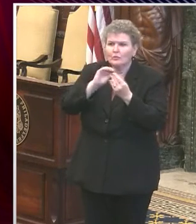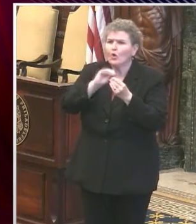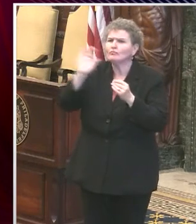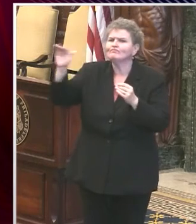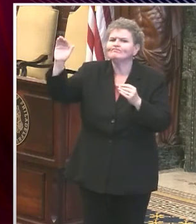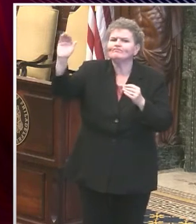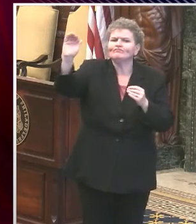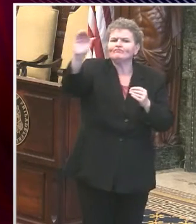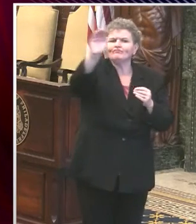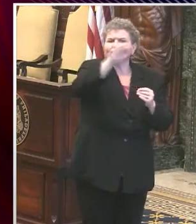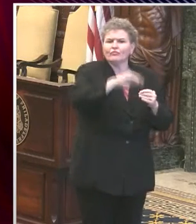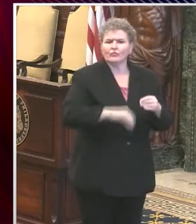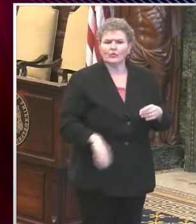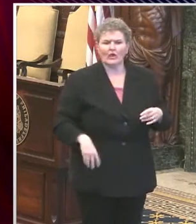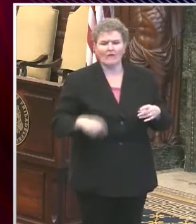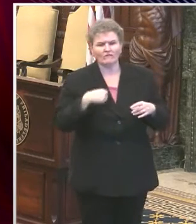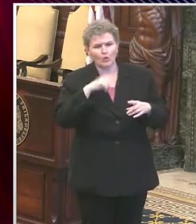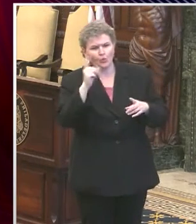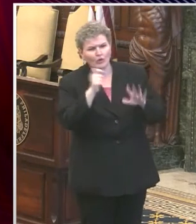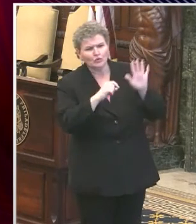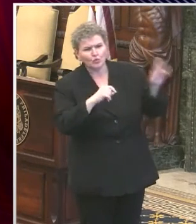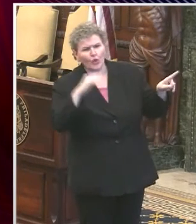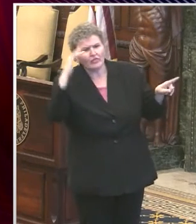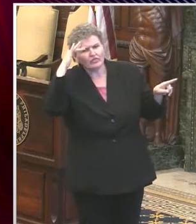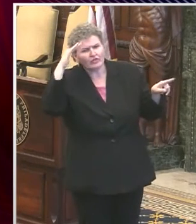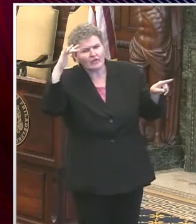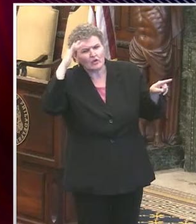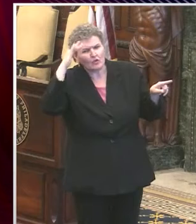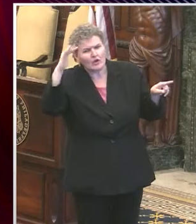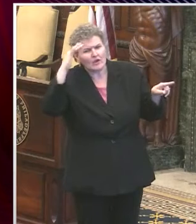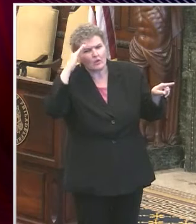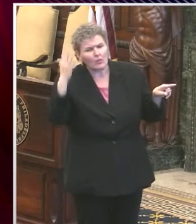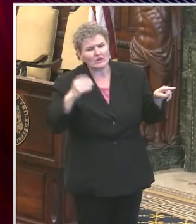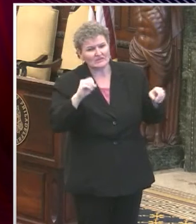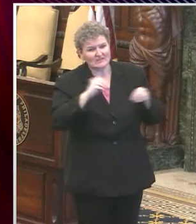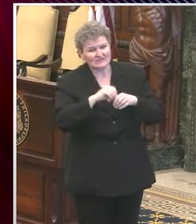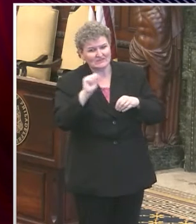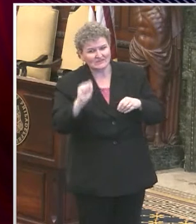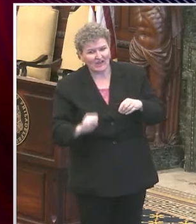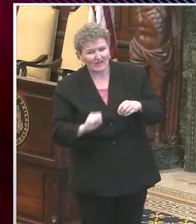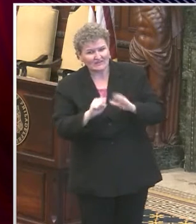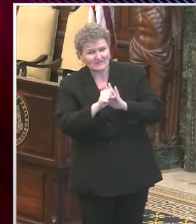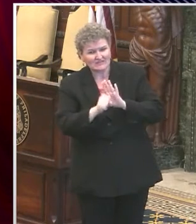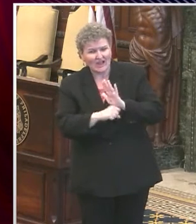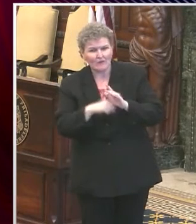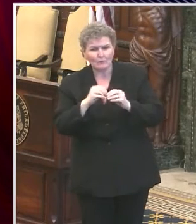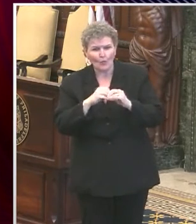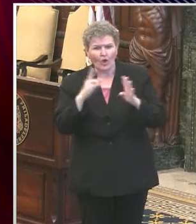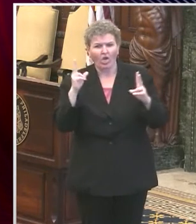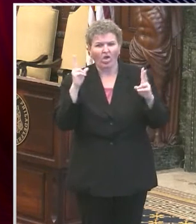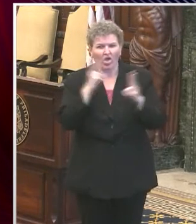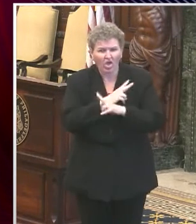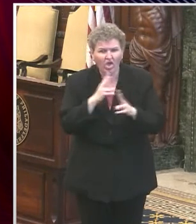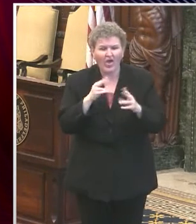your southern theory of, these states opened too recklessly and pushed a wave back up towards us?